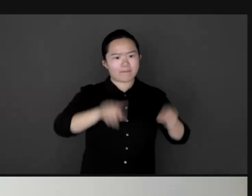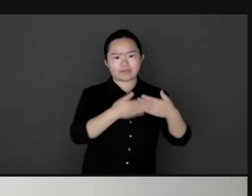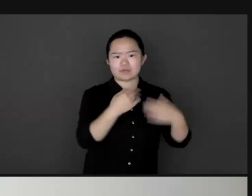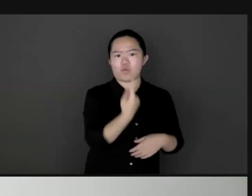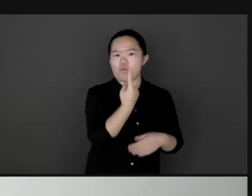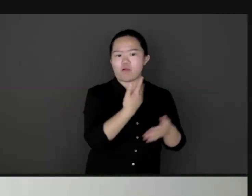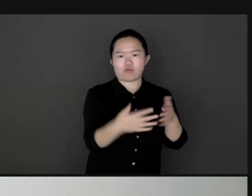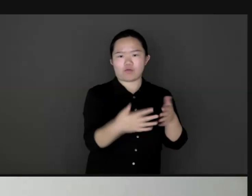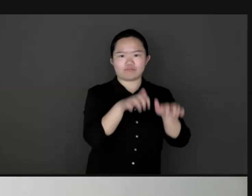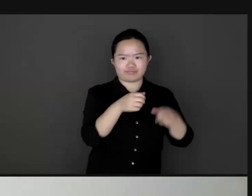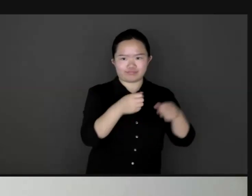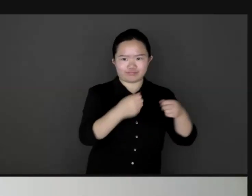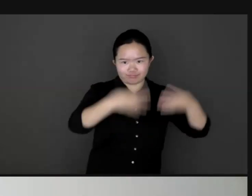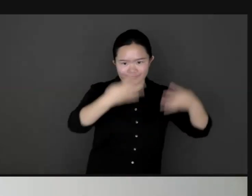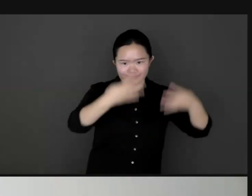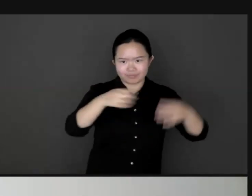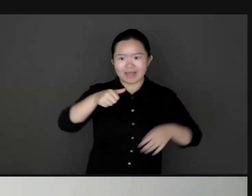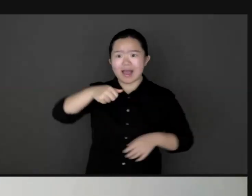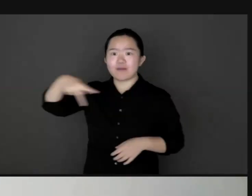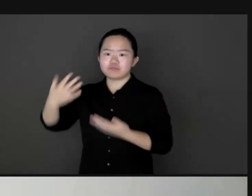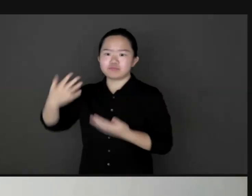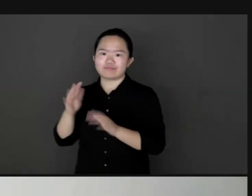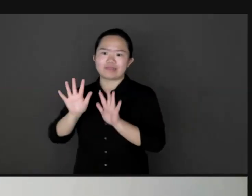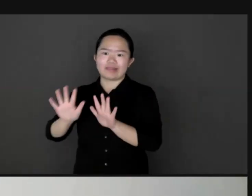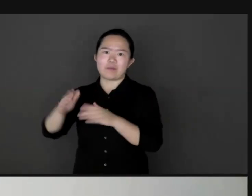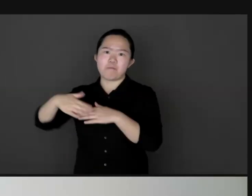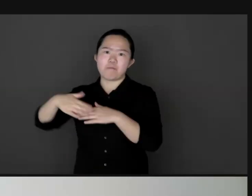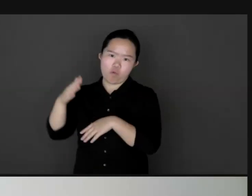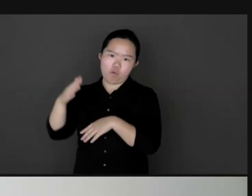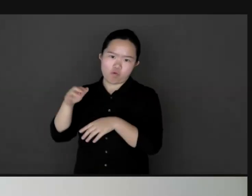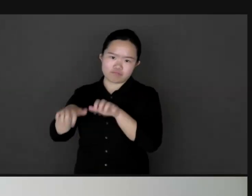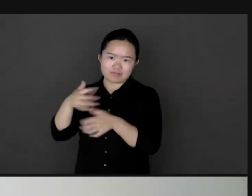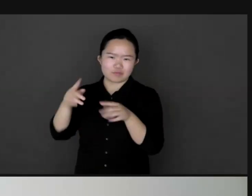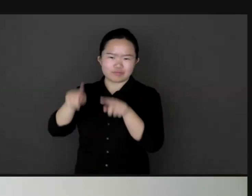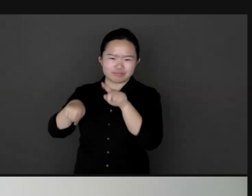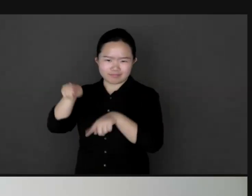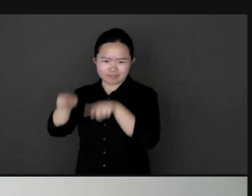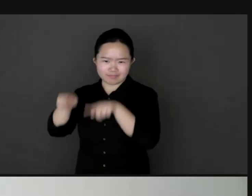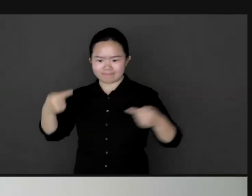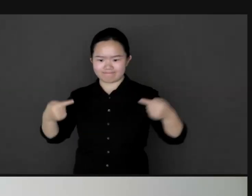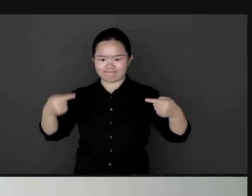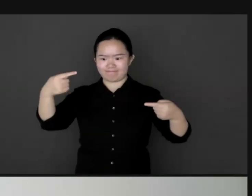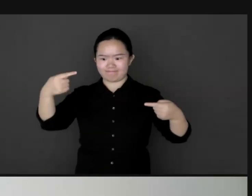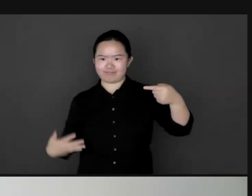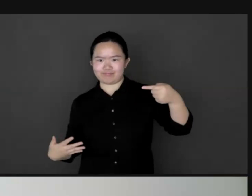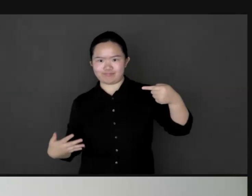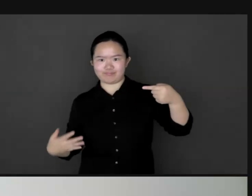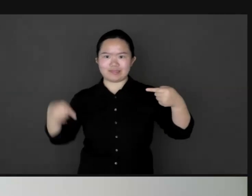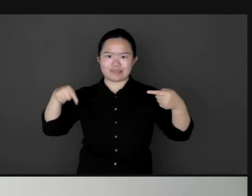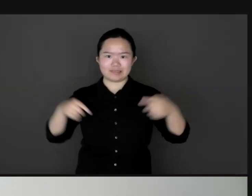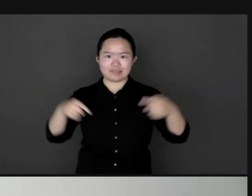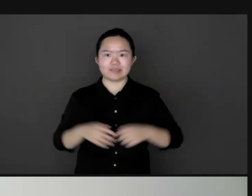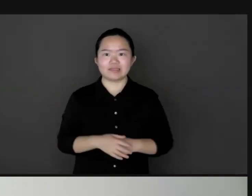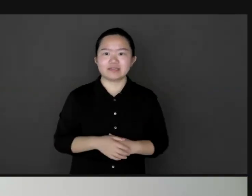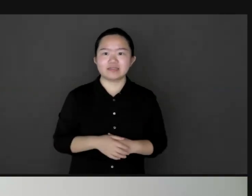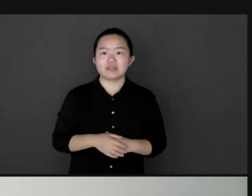like also by default accessible. But what I see is that apps have really special needs. Like